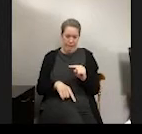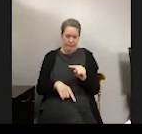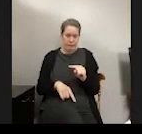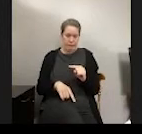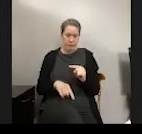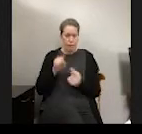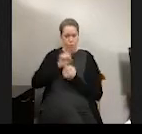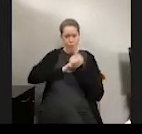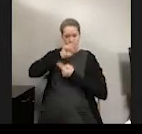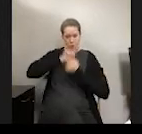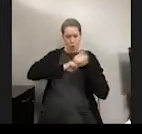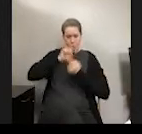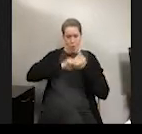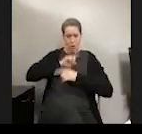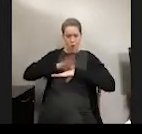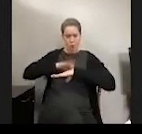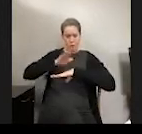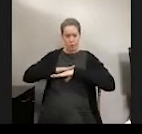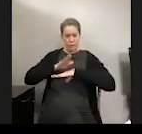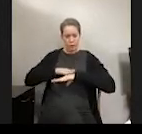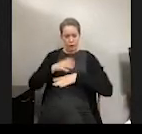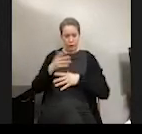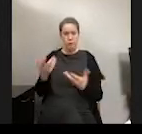some cases has actually worked out